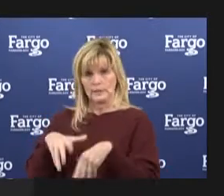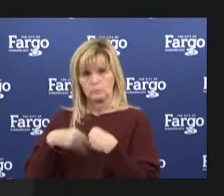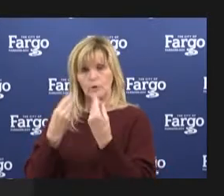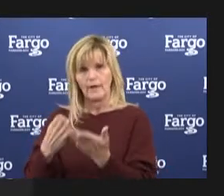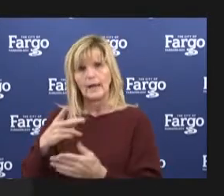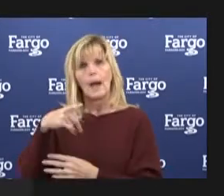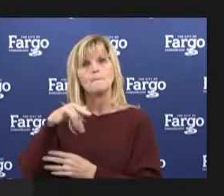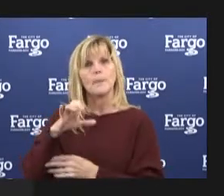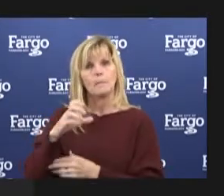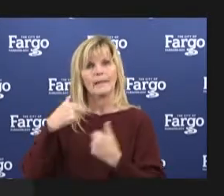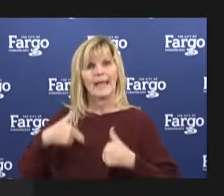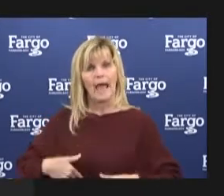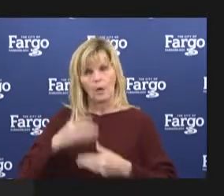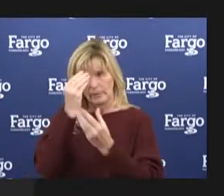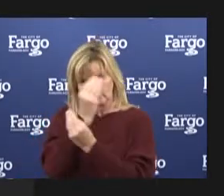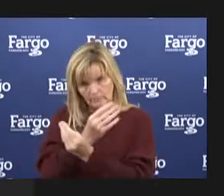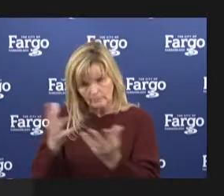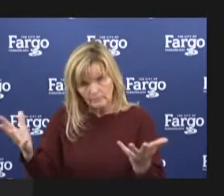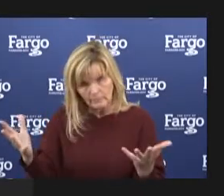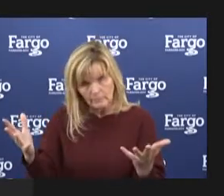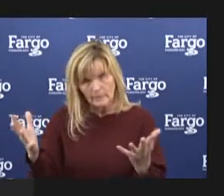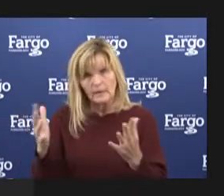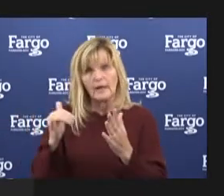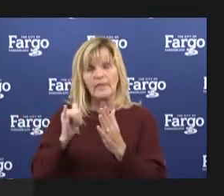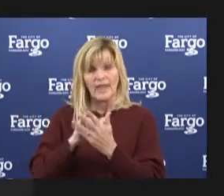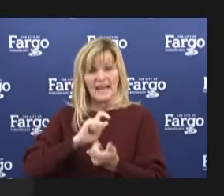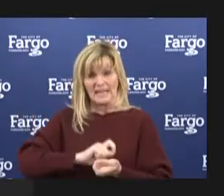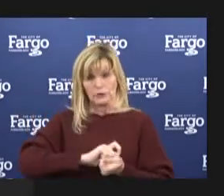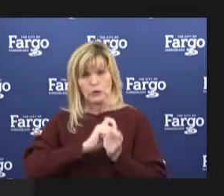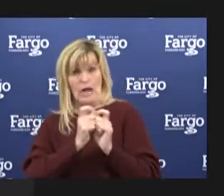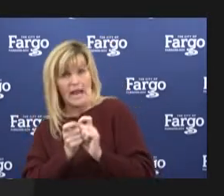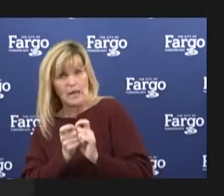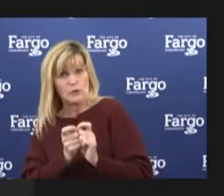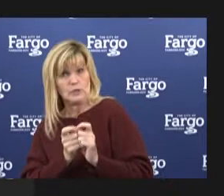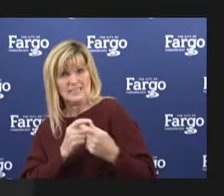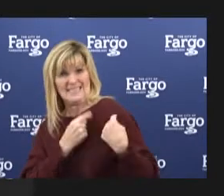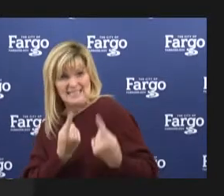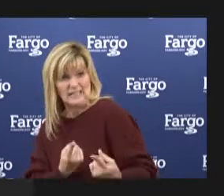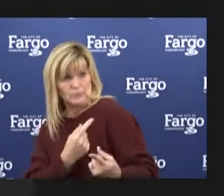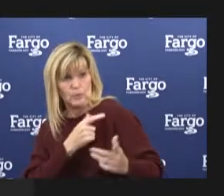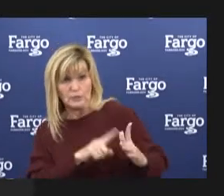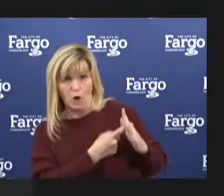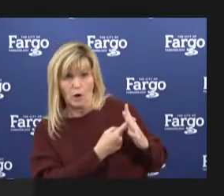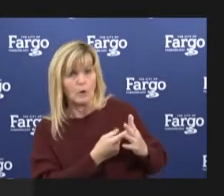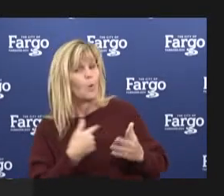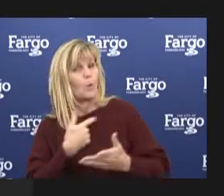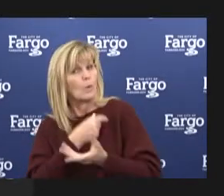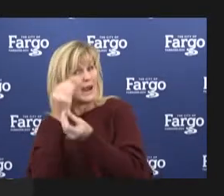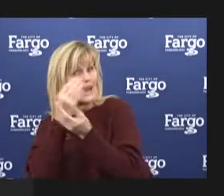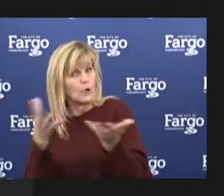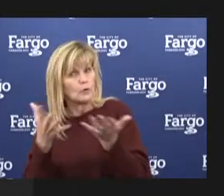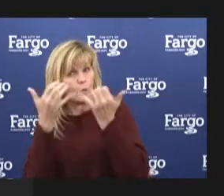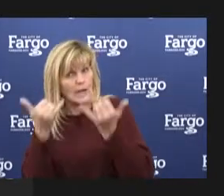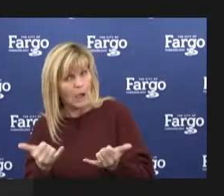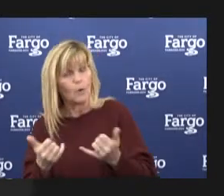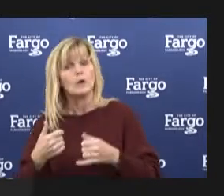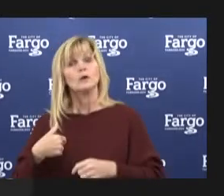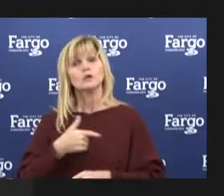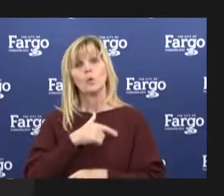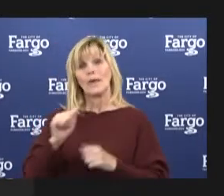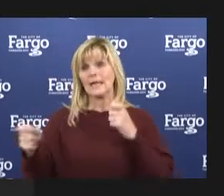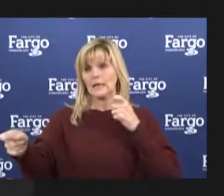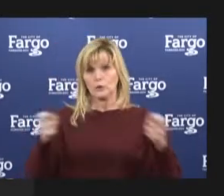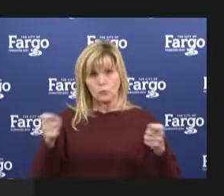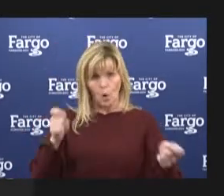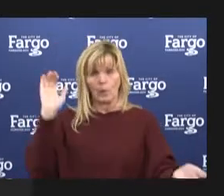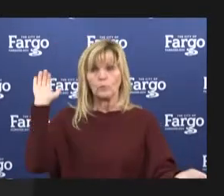health message that hasn't changed since the beginning of this pandemic. That message is In order to get control of this